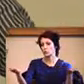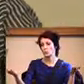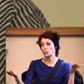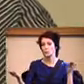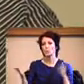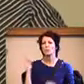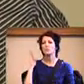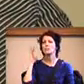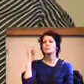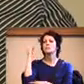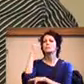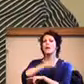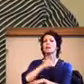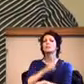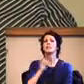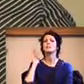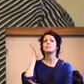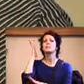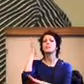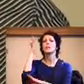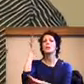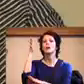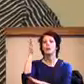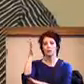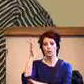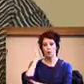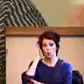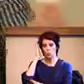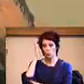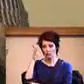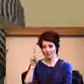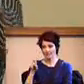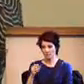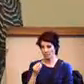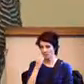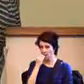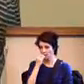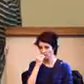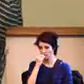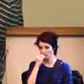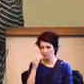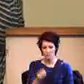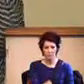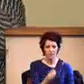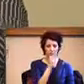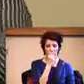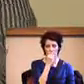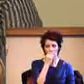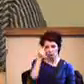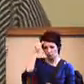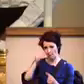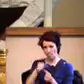to come in the years to come when you need to be fed remember